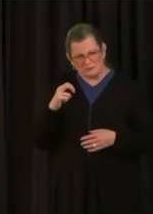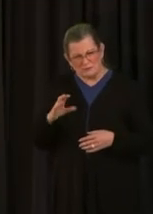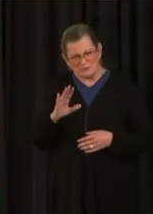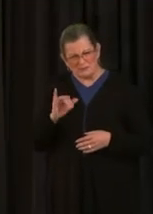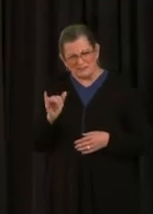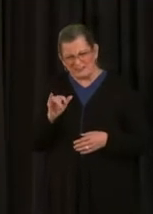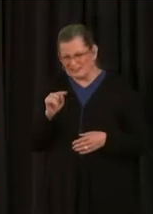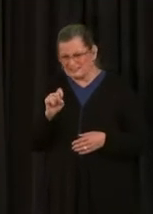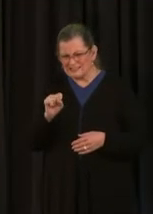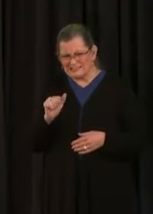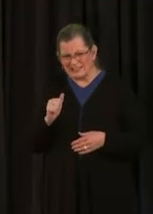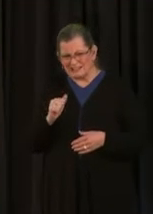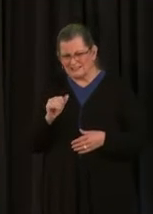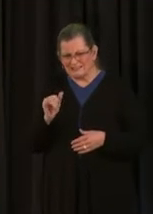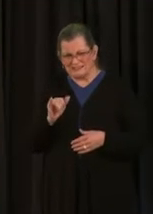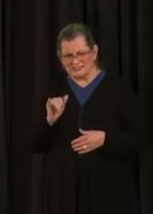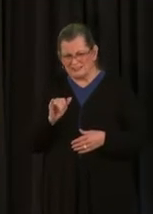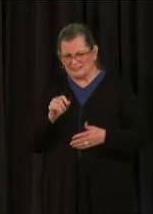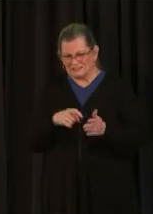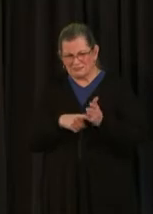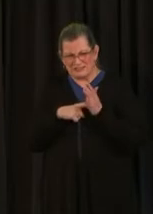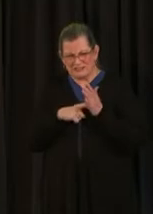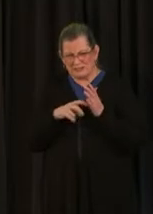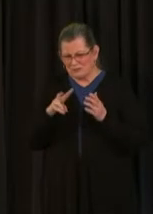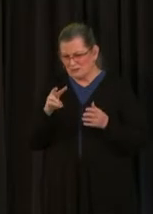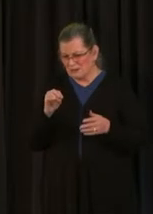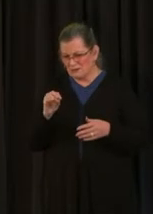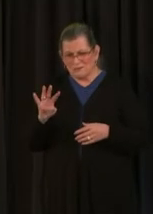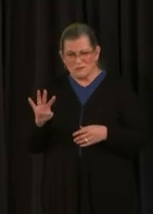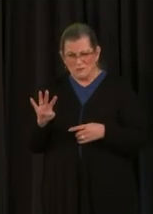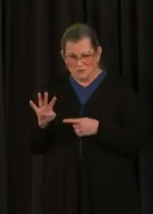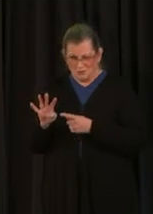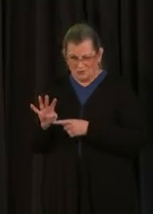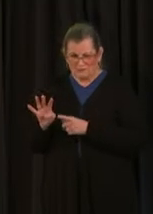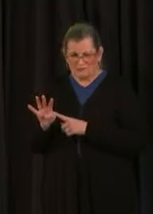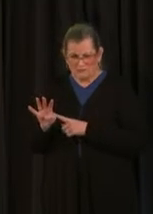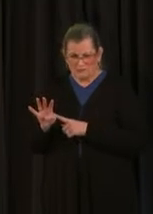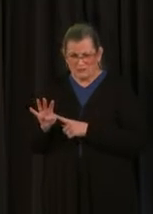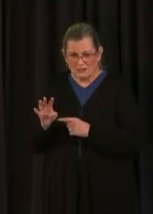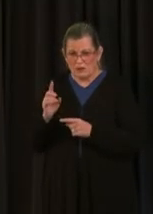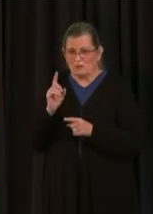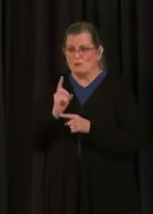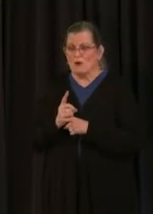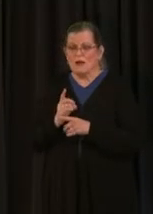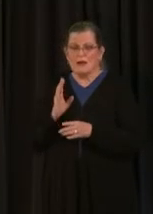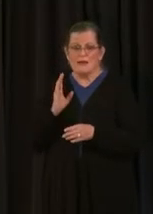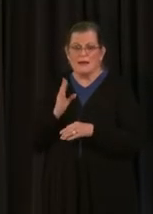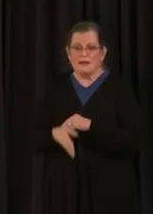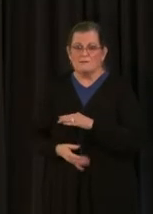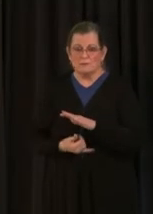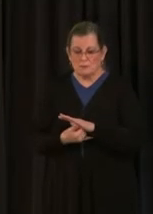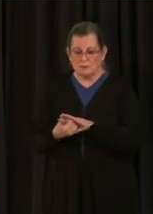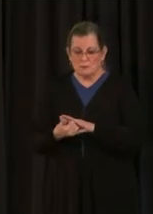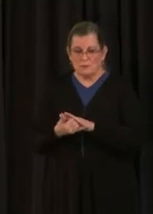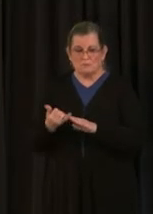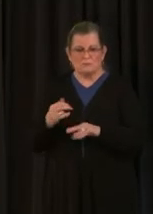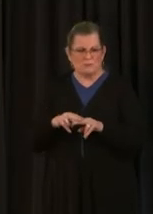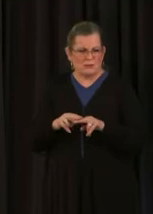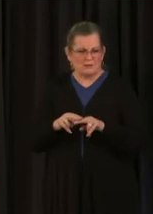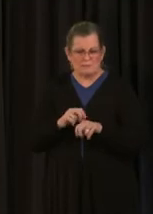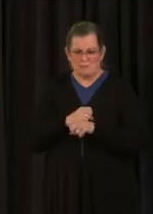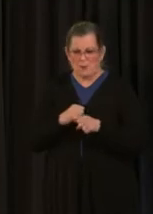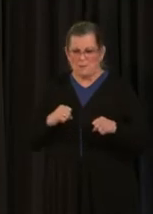vaccination for our workforce. So the vast majority of Metro workers are interested and excited to receive the